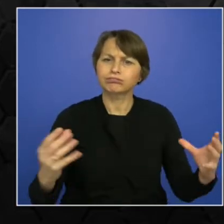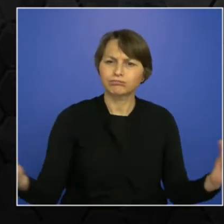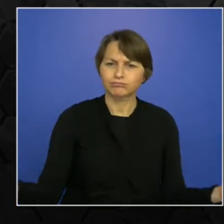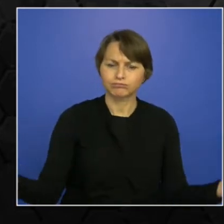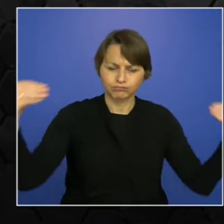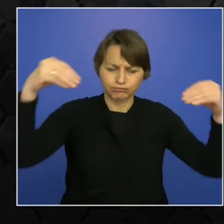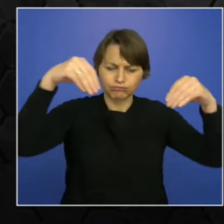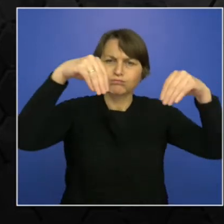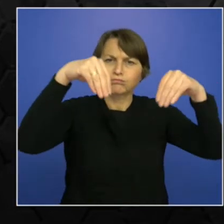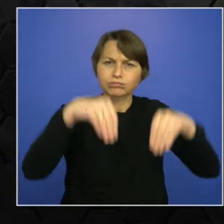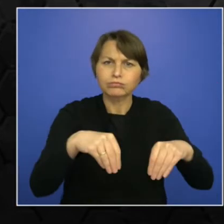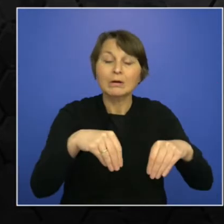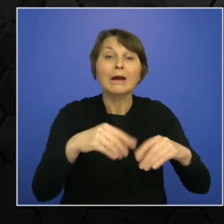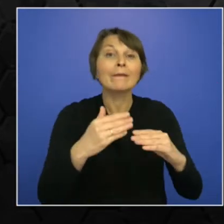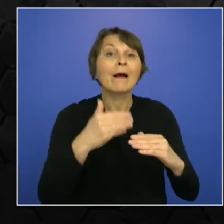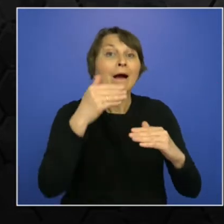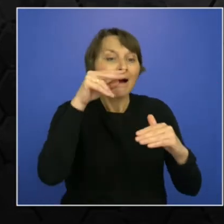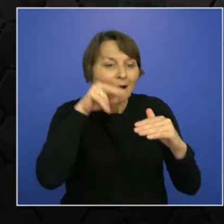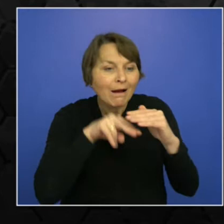the outcome.